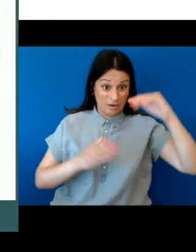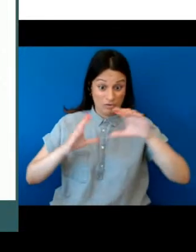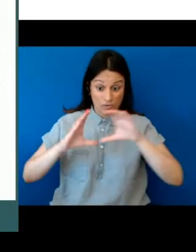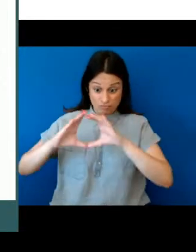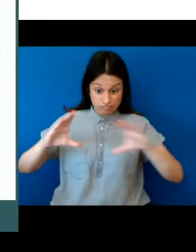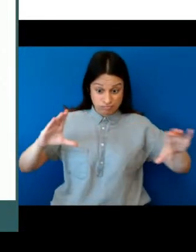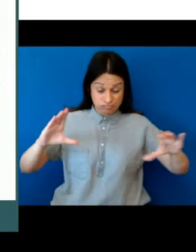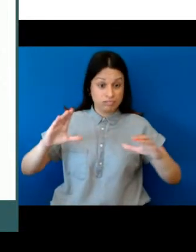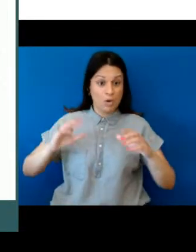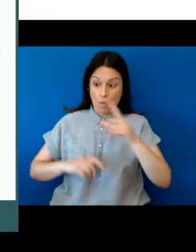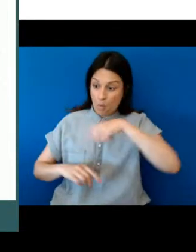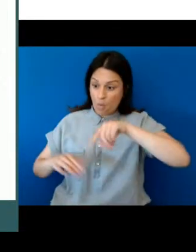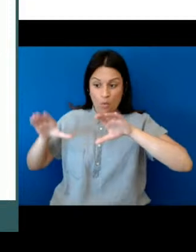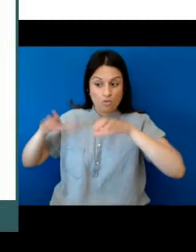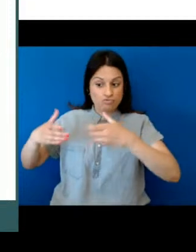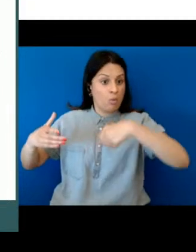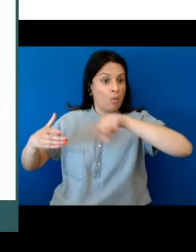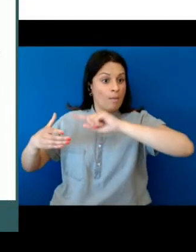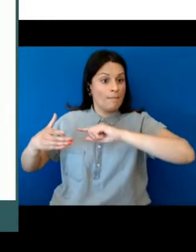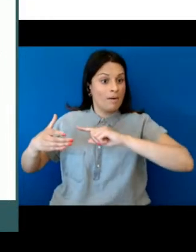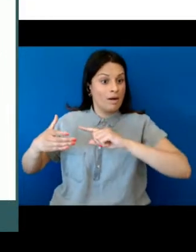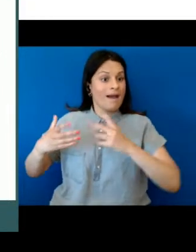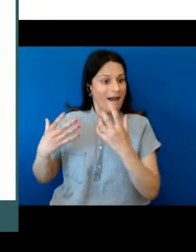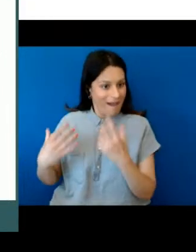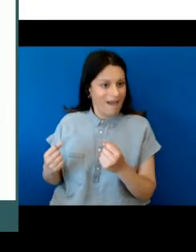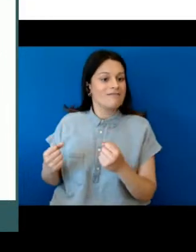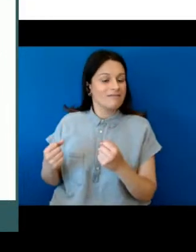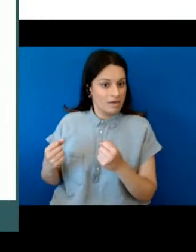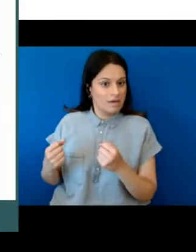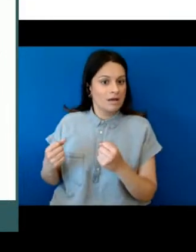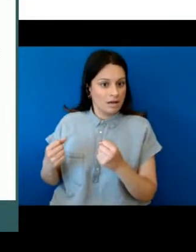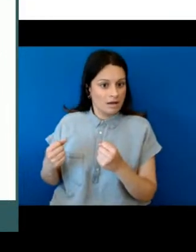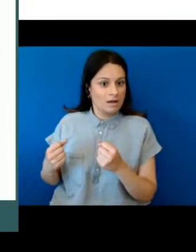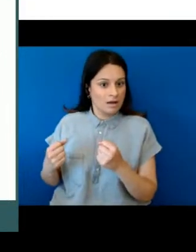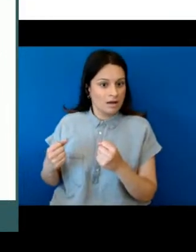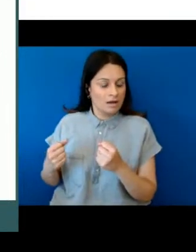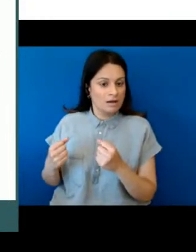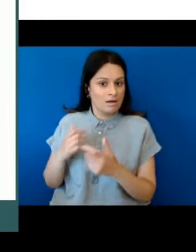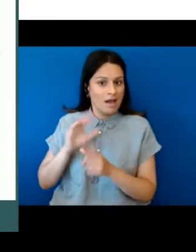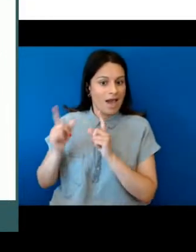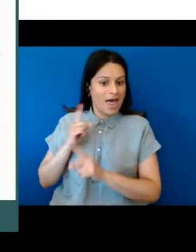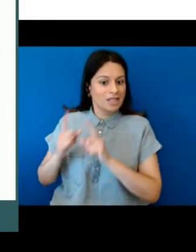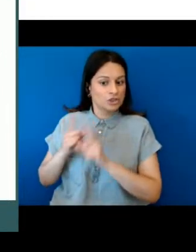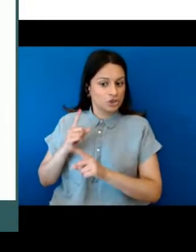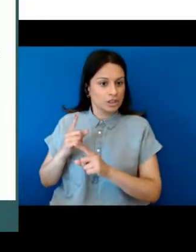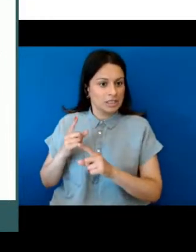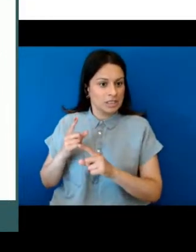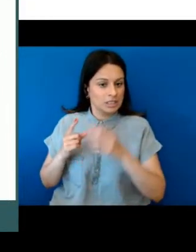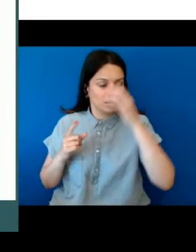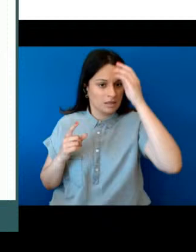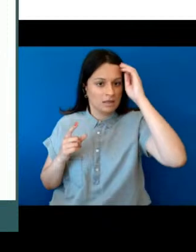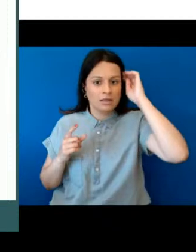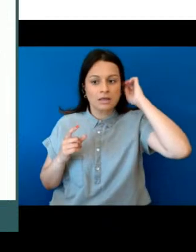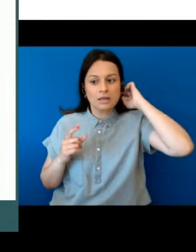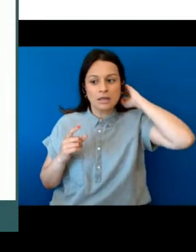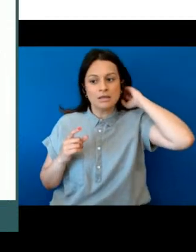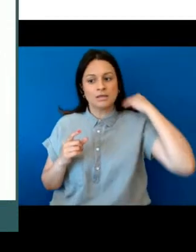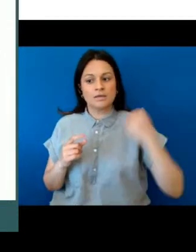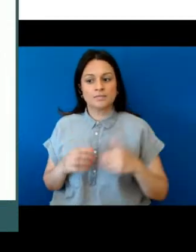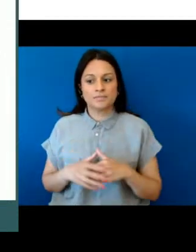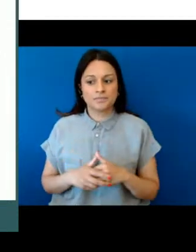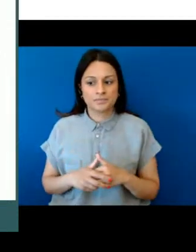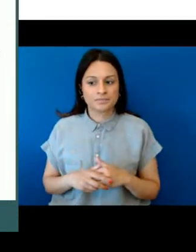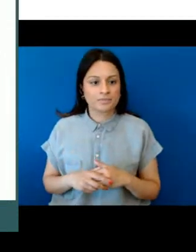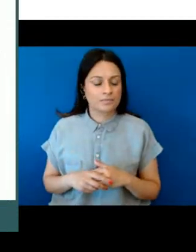So the larger wheels are very good at ruling in peanut allergy. And then you've got this